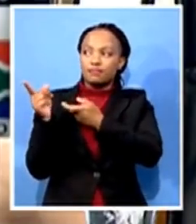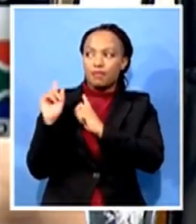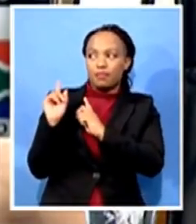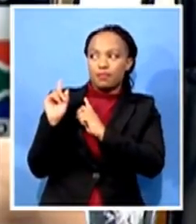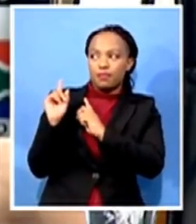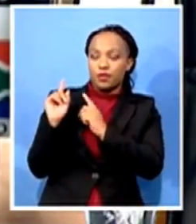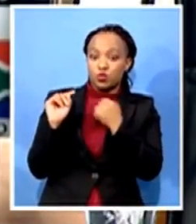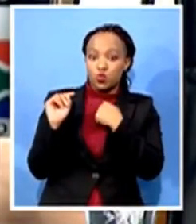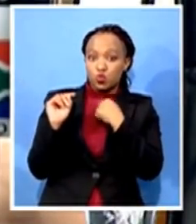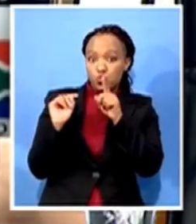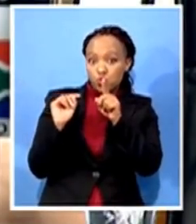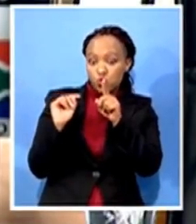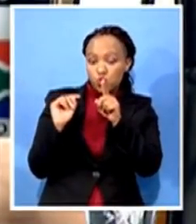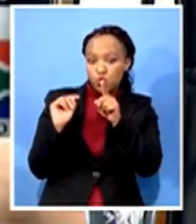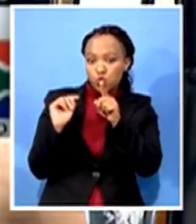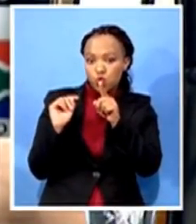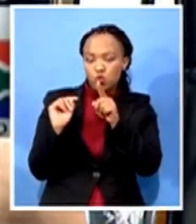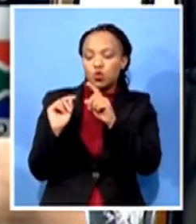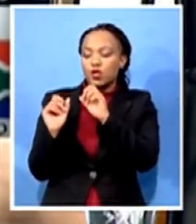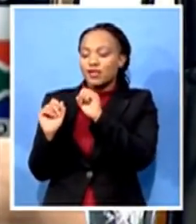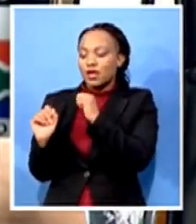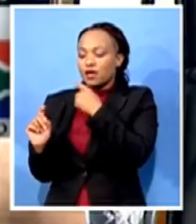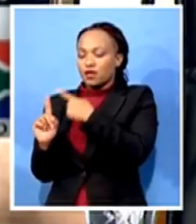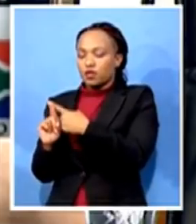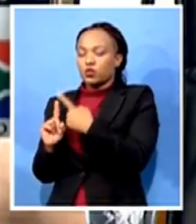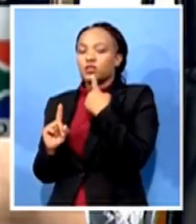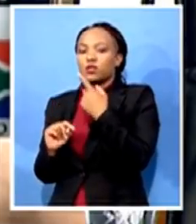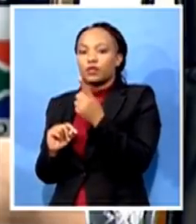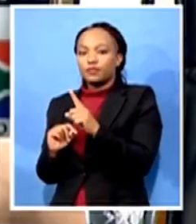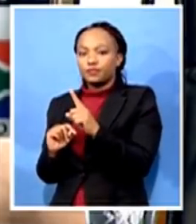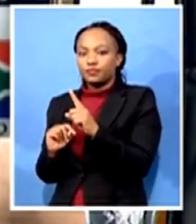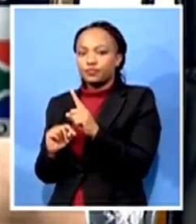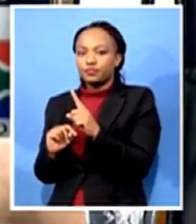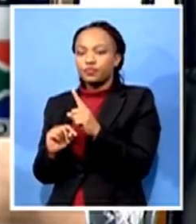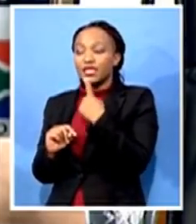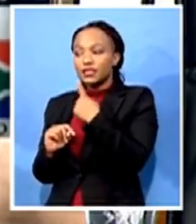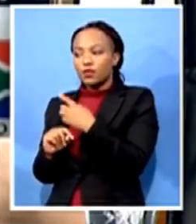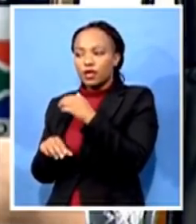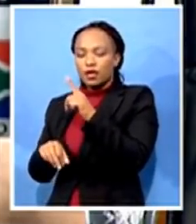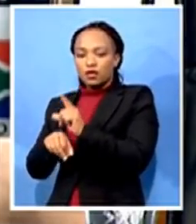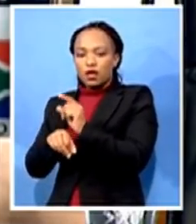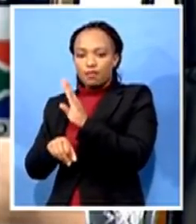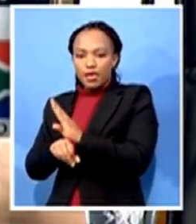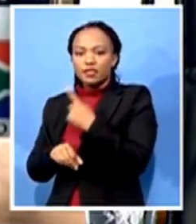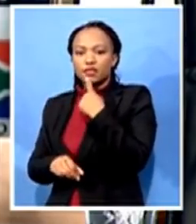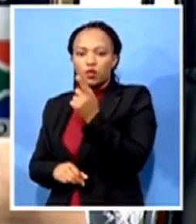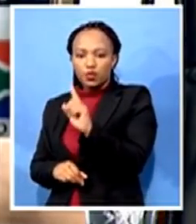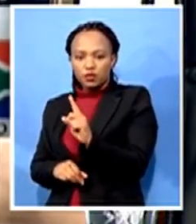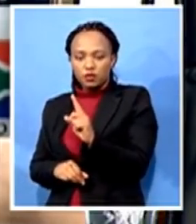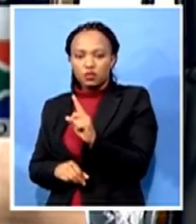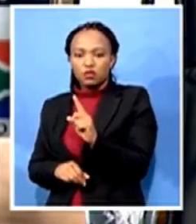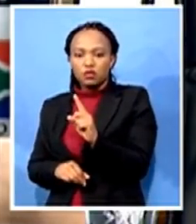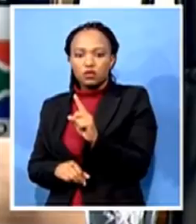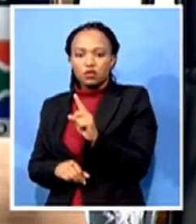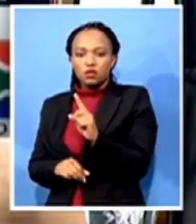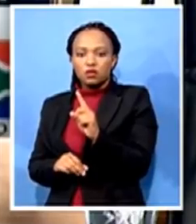EXCO said that the database that we are going to be developing